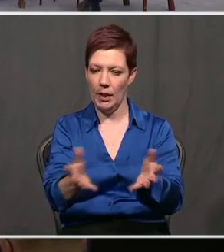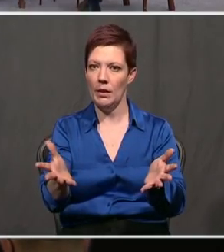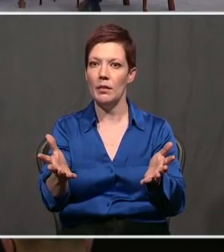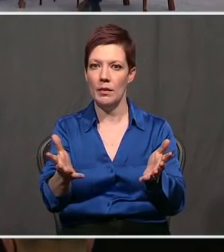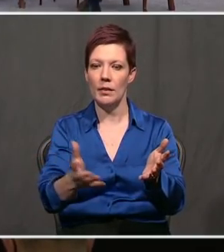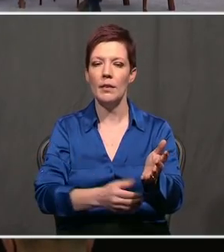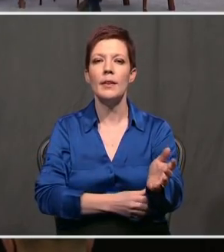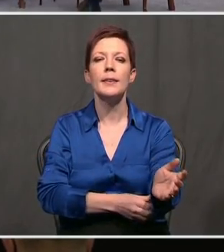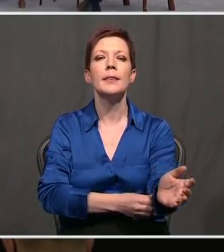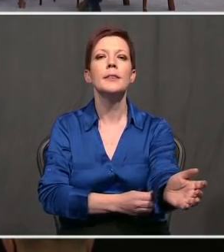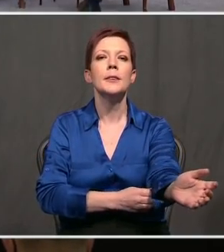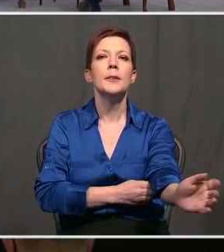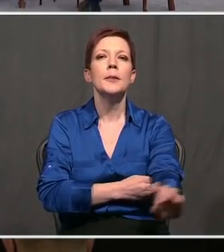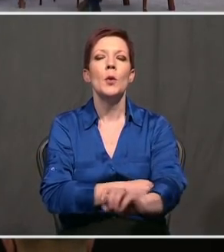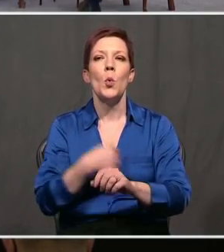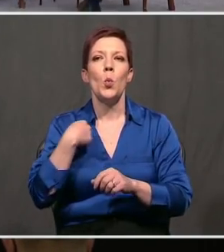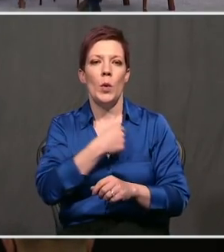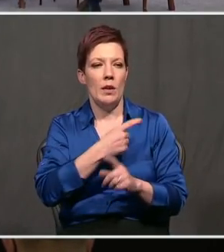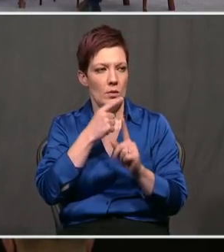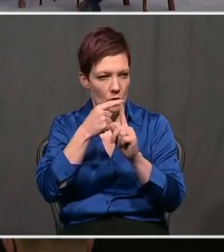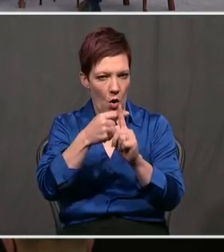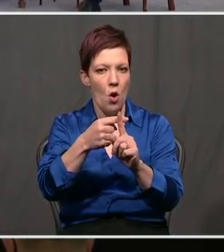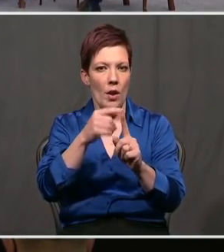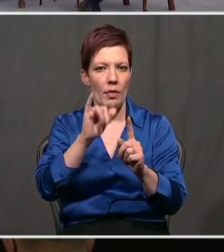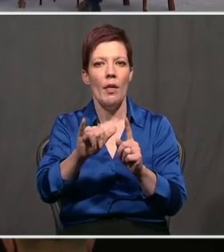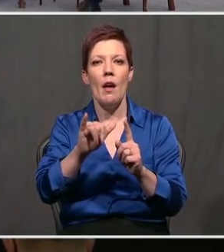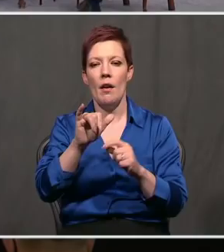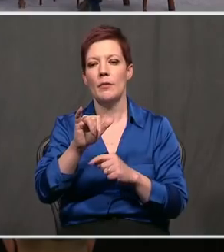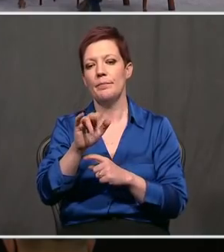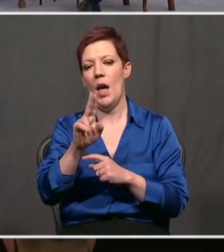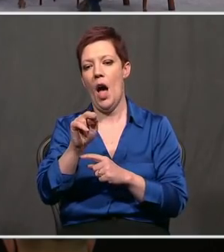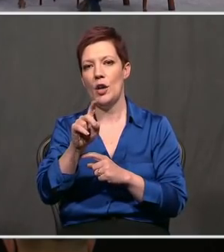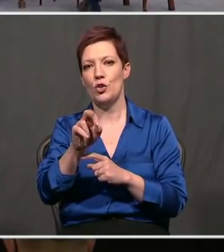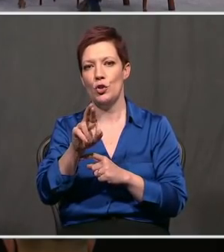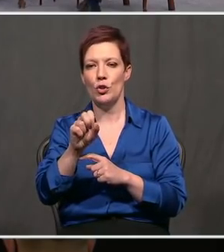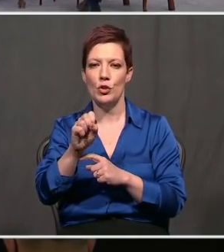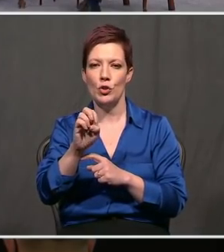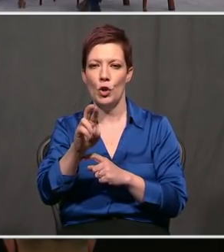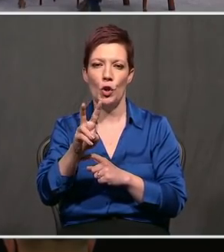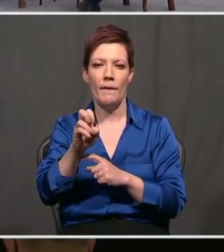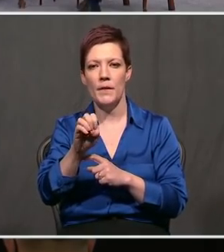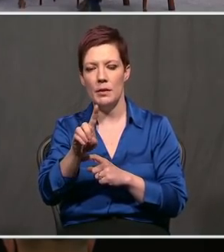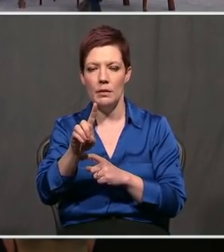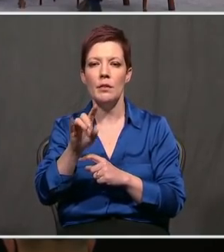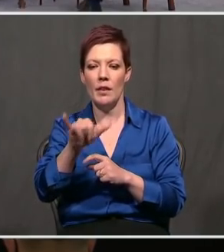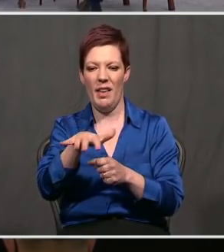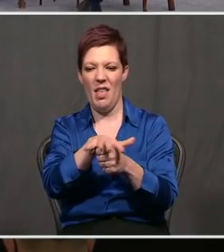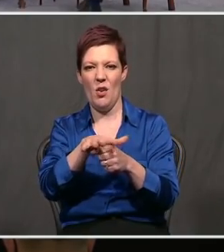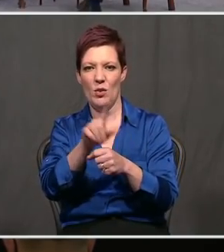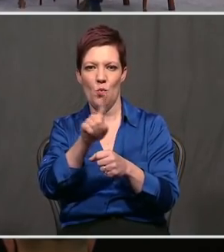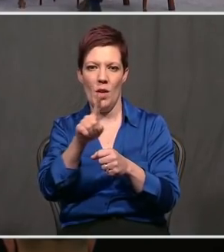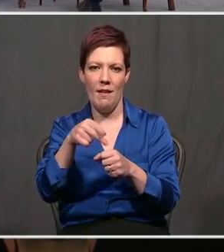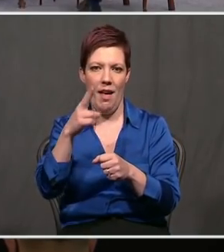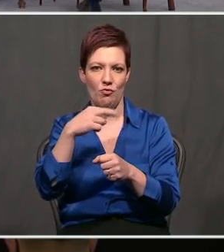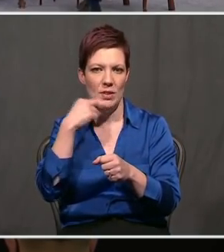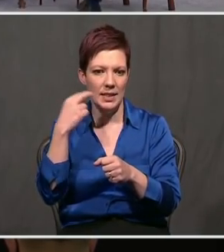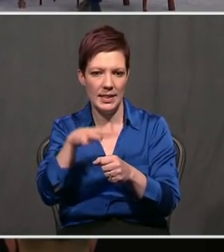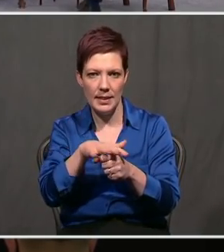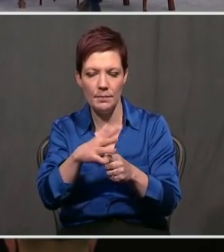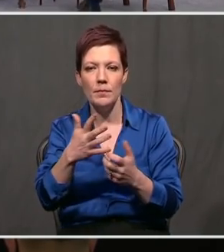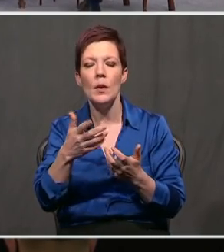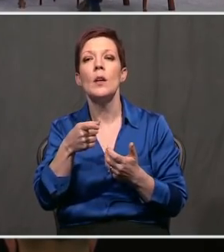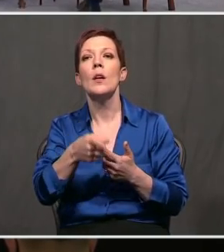specifically target those underserved areas to try to promote flu vaccinations. This year, we've been especially